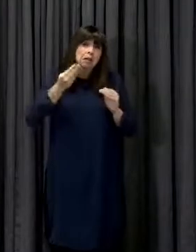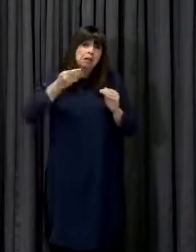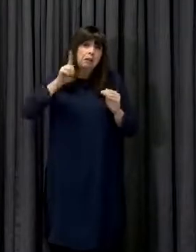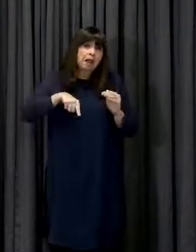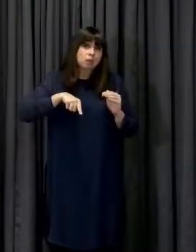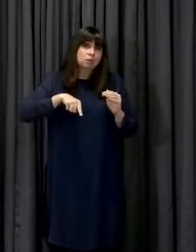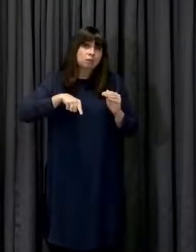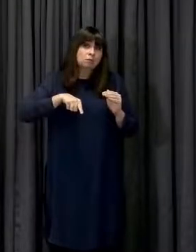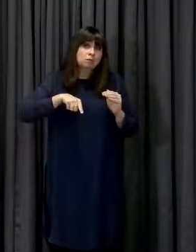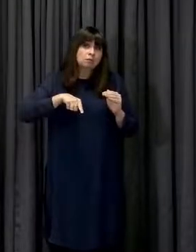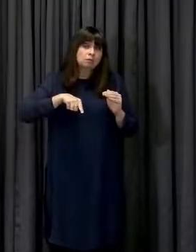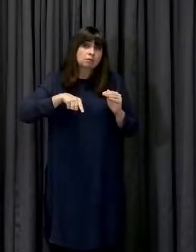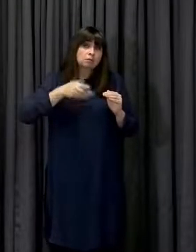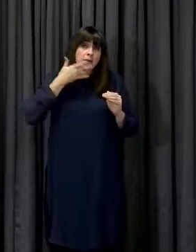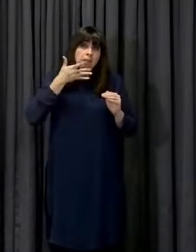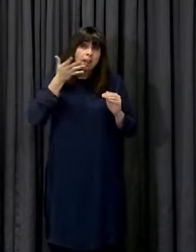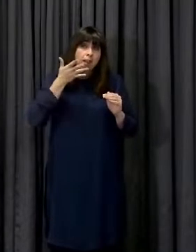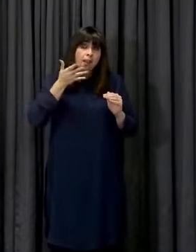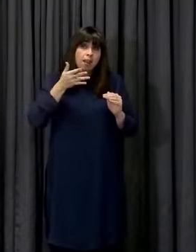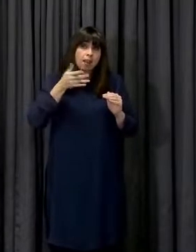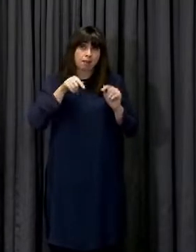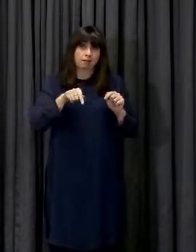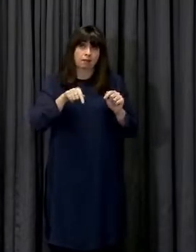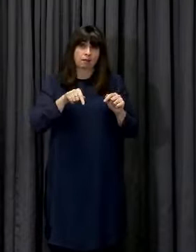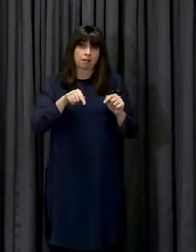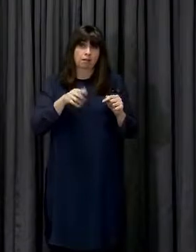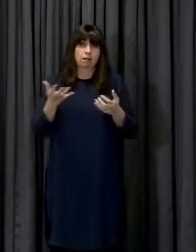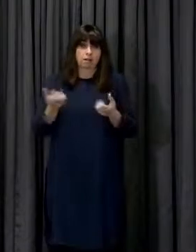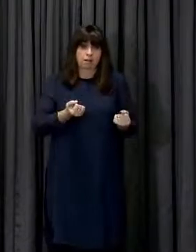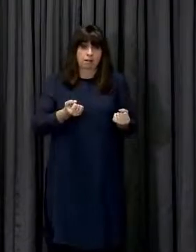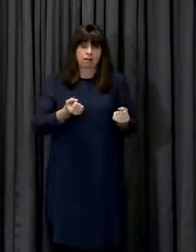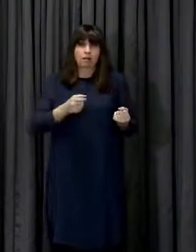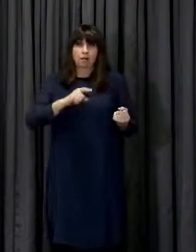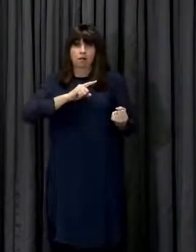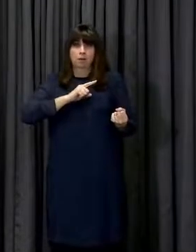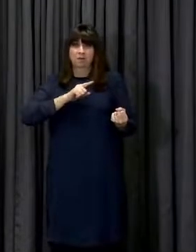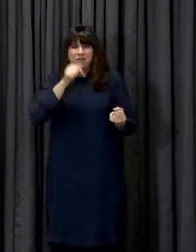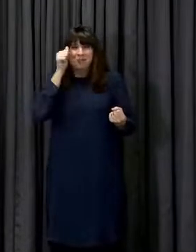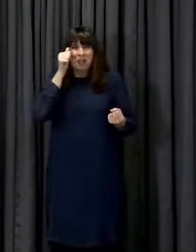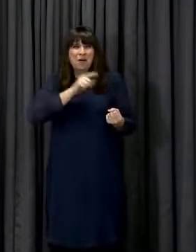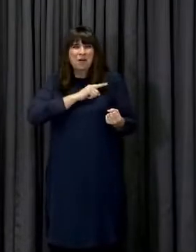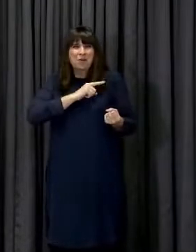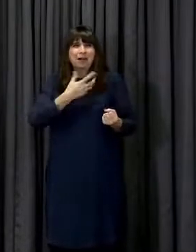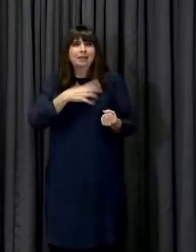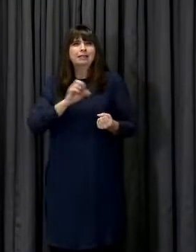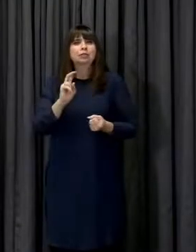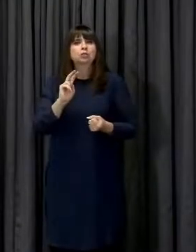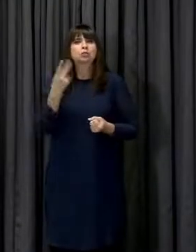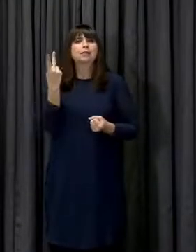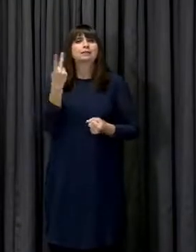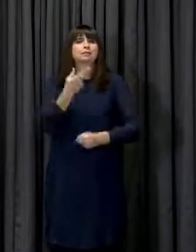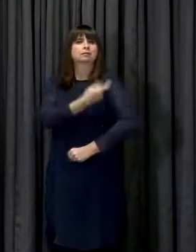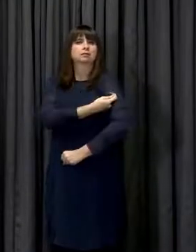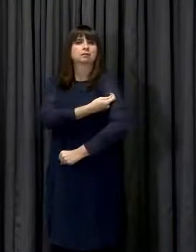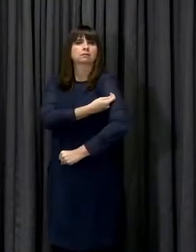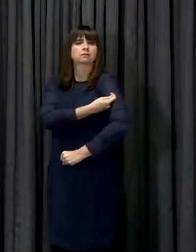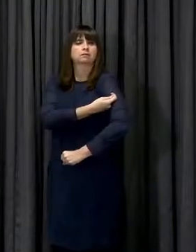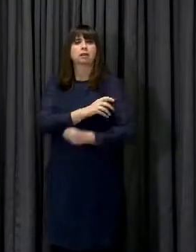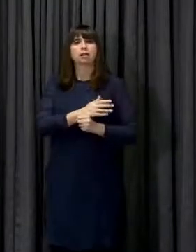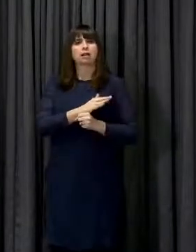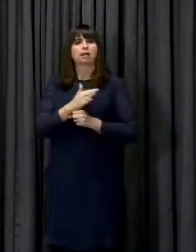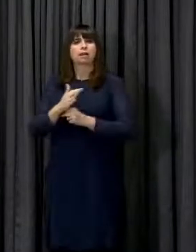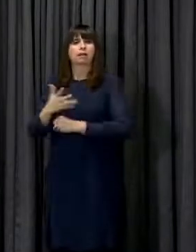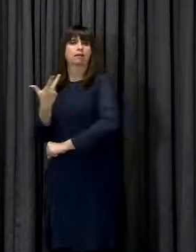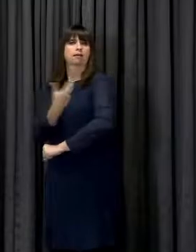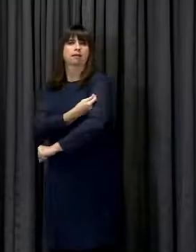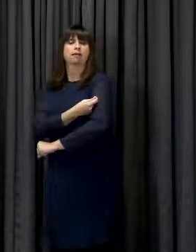with our share of that. And that's because, as you'll know, people need a first vaccine jab, then they need a second one to provide